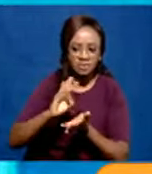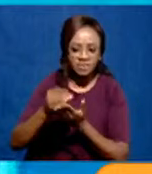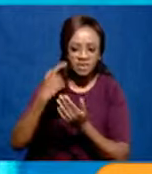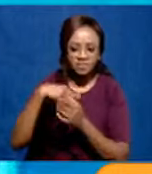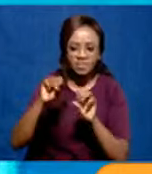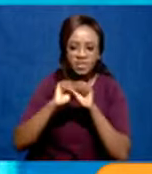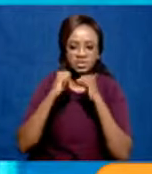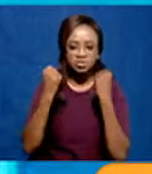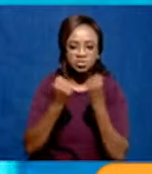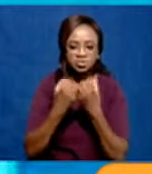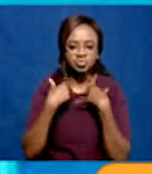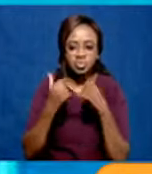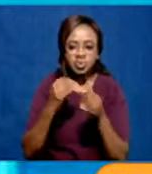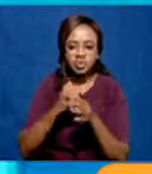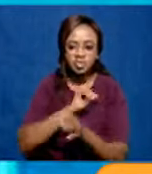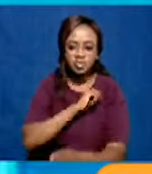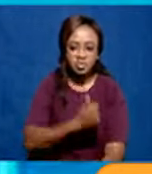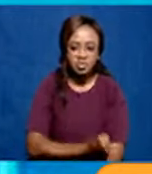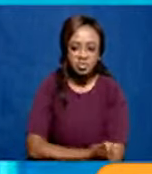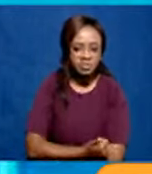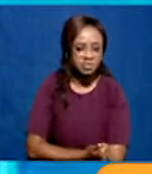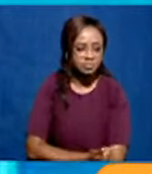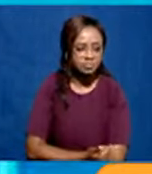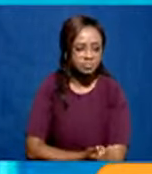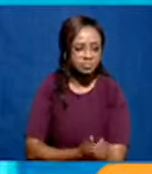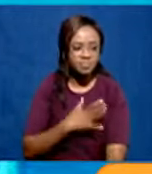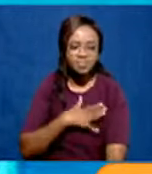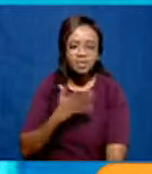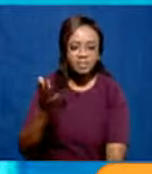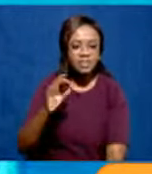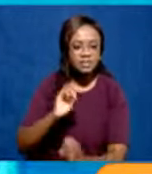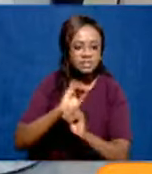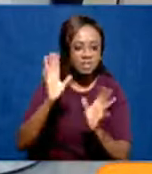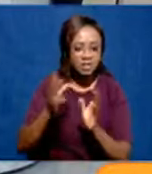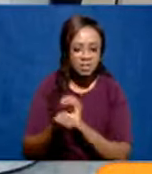sure what she was referring to. She's here to clarify. Please clarify.